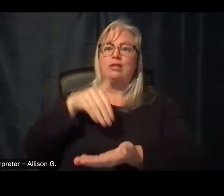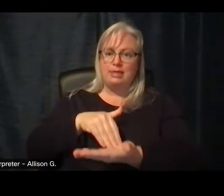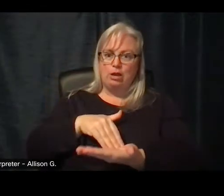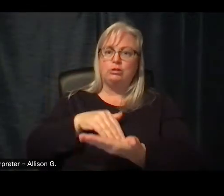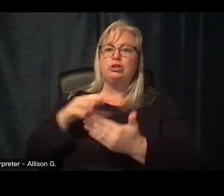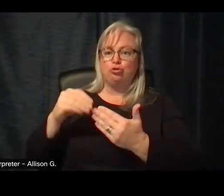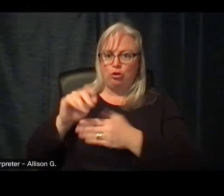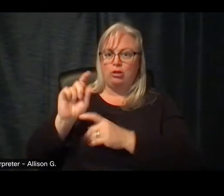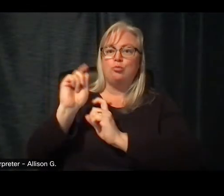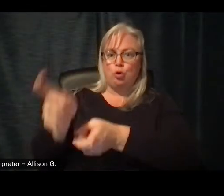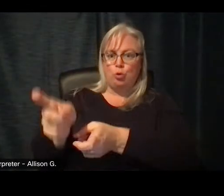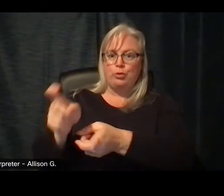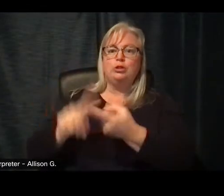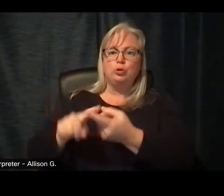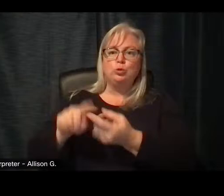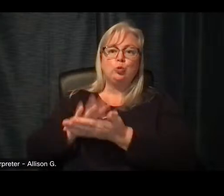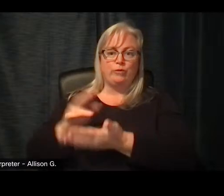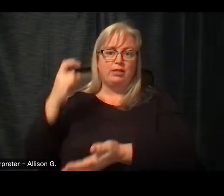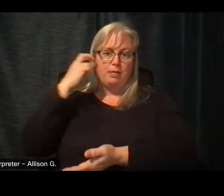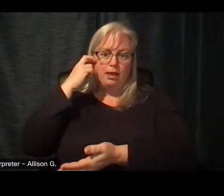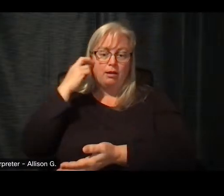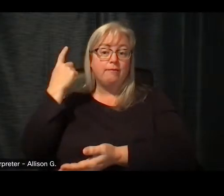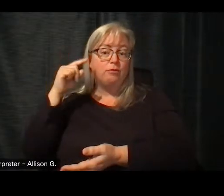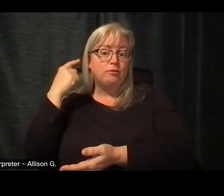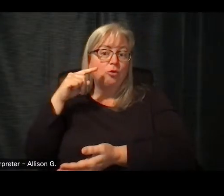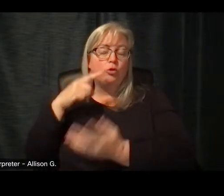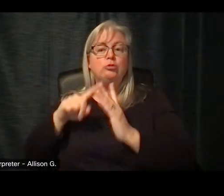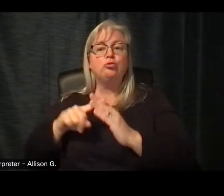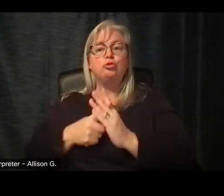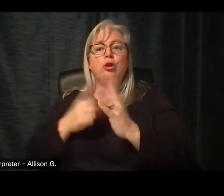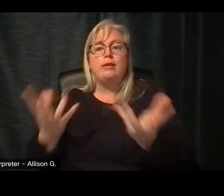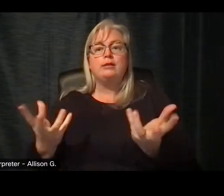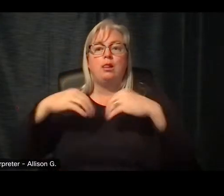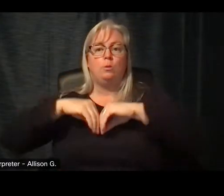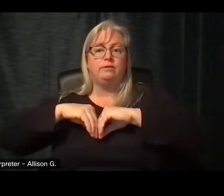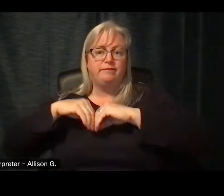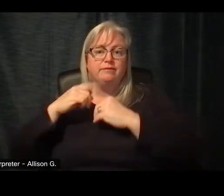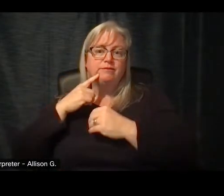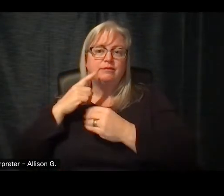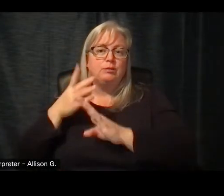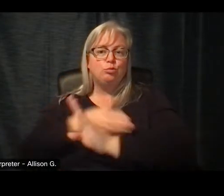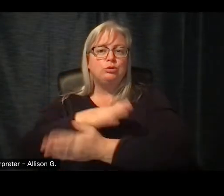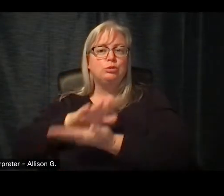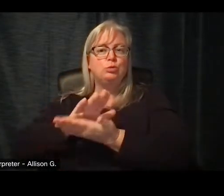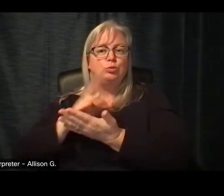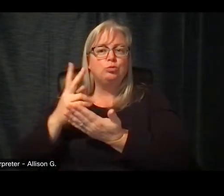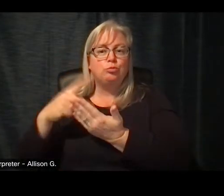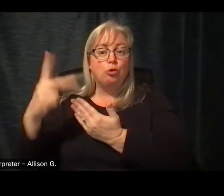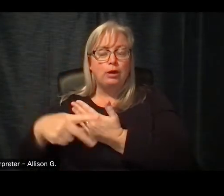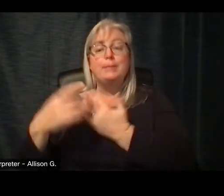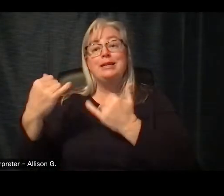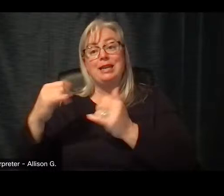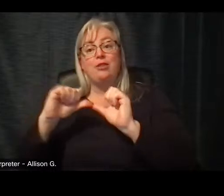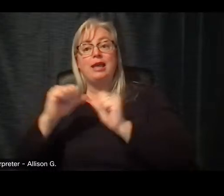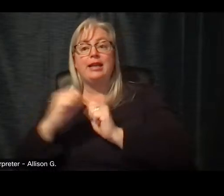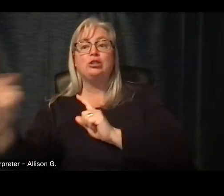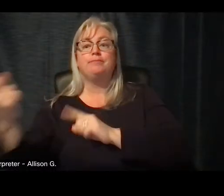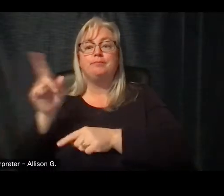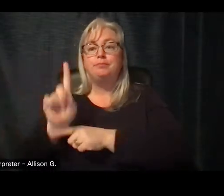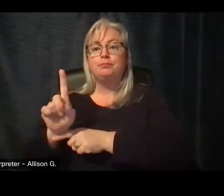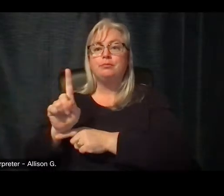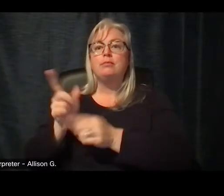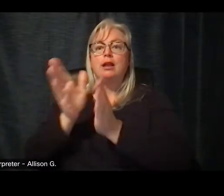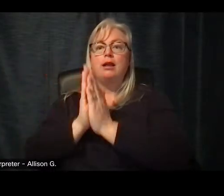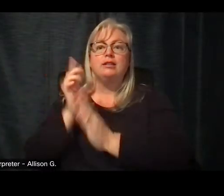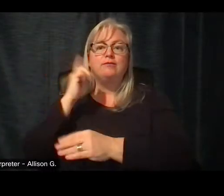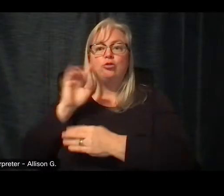me, to School for the Blind to begin this inclusive preschool program. Now the agency is coming, looking for